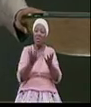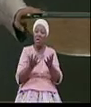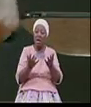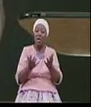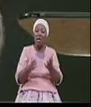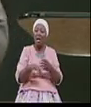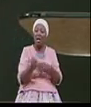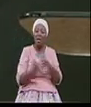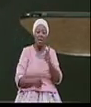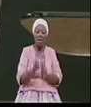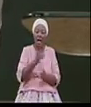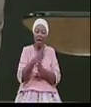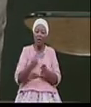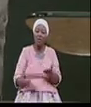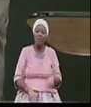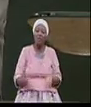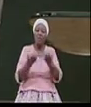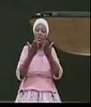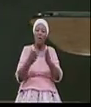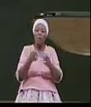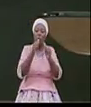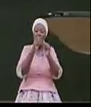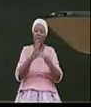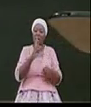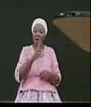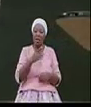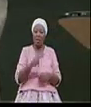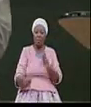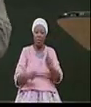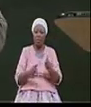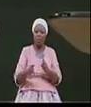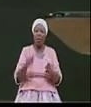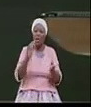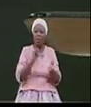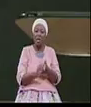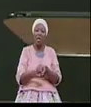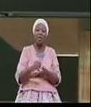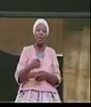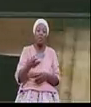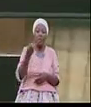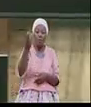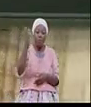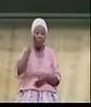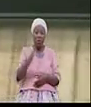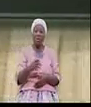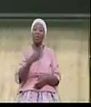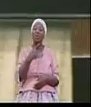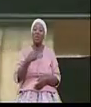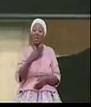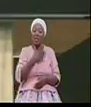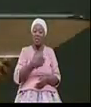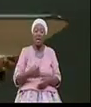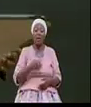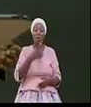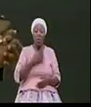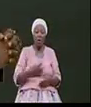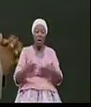of exaltation. Blessed are the people that will thirst and hunger after